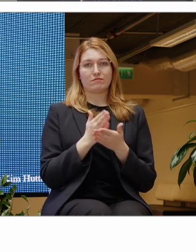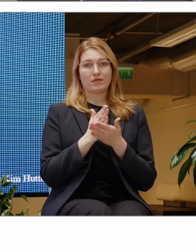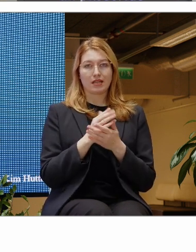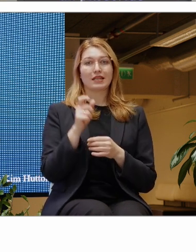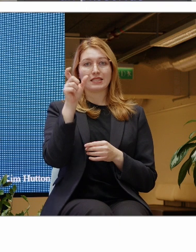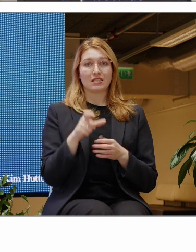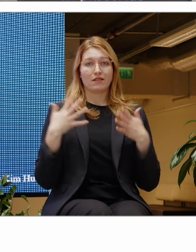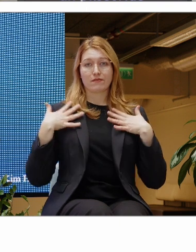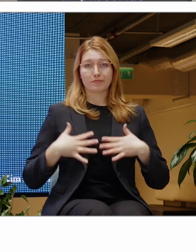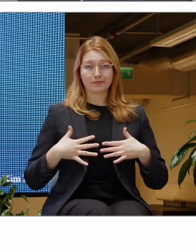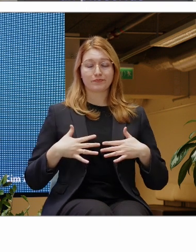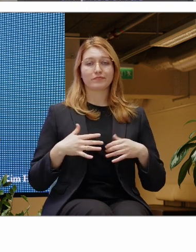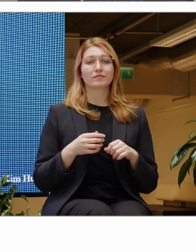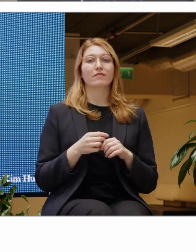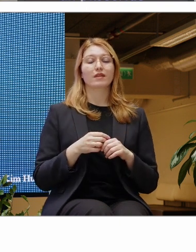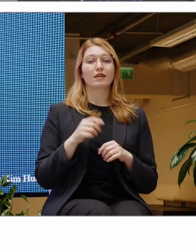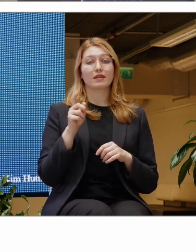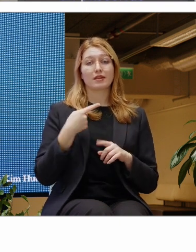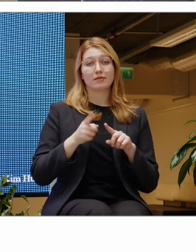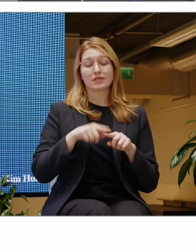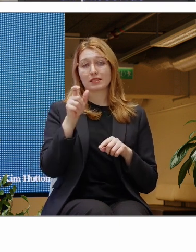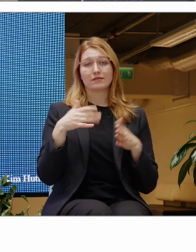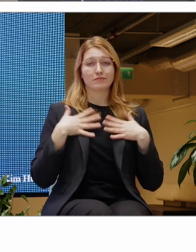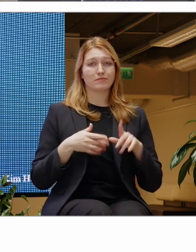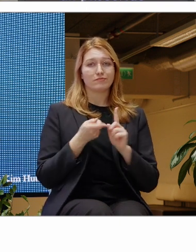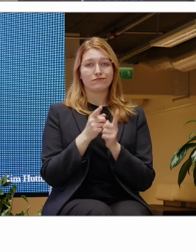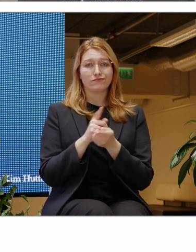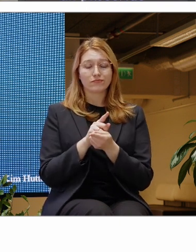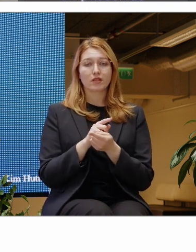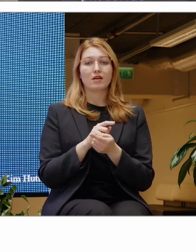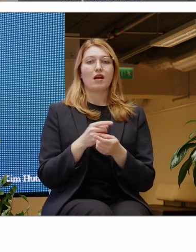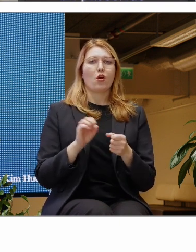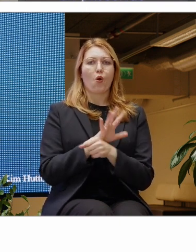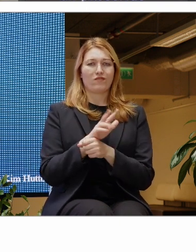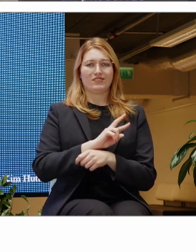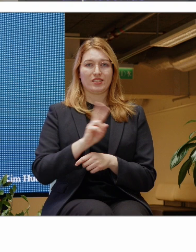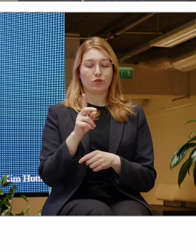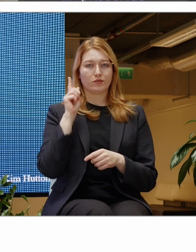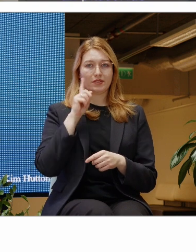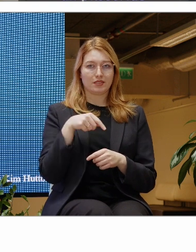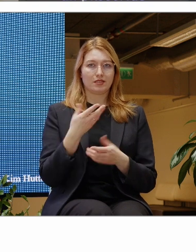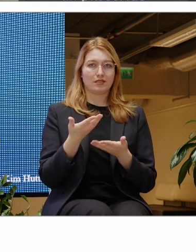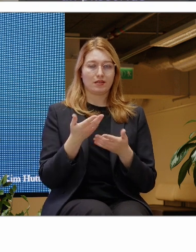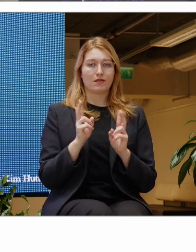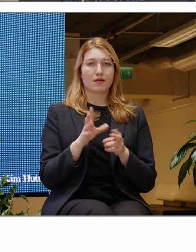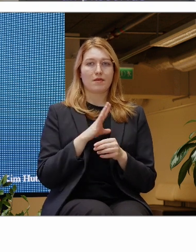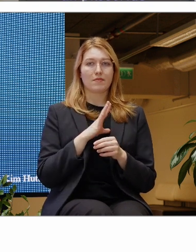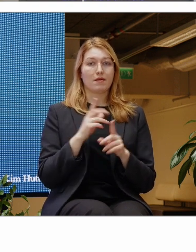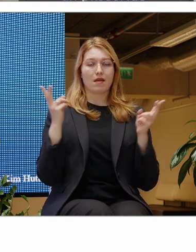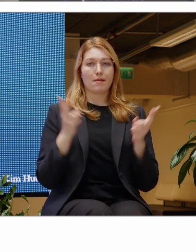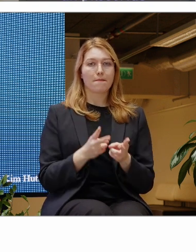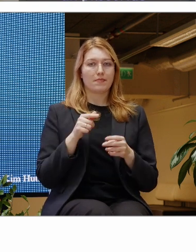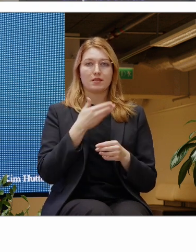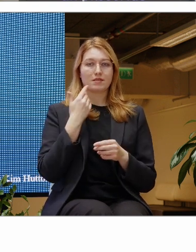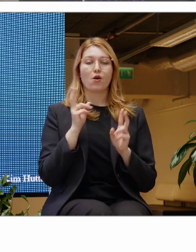body, is changing all the time. So a virus, COVID, we learned through that all of a sudden this wasn't